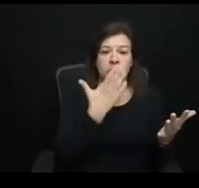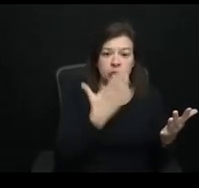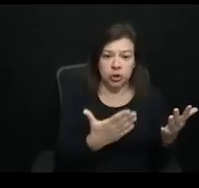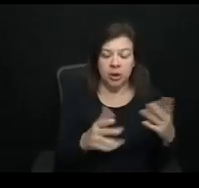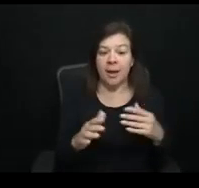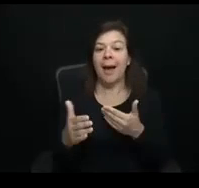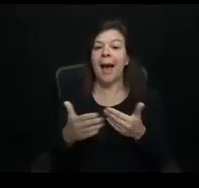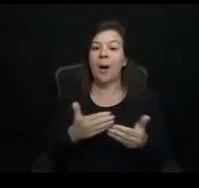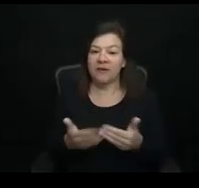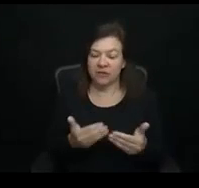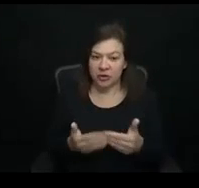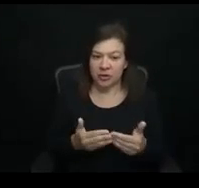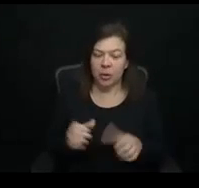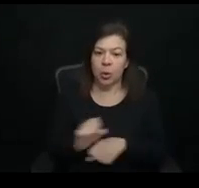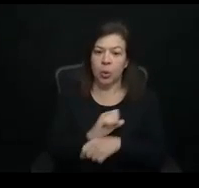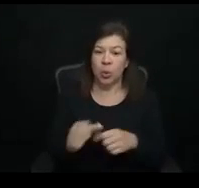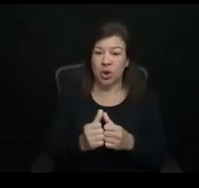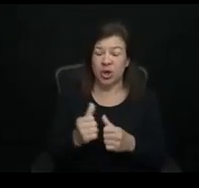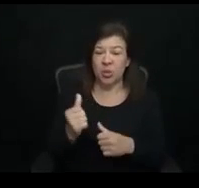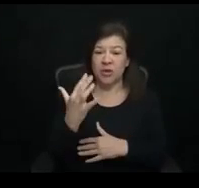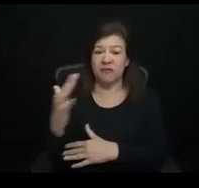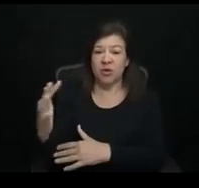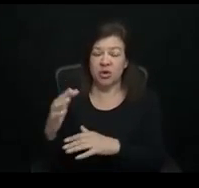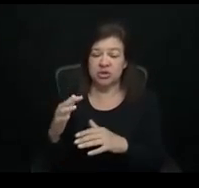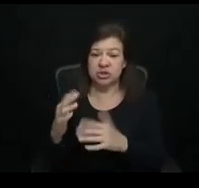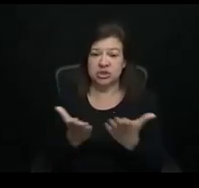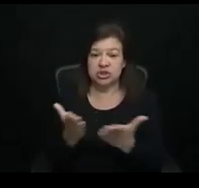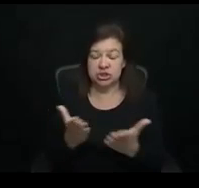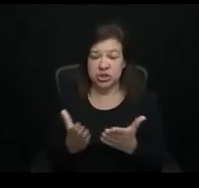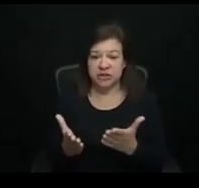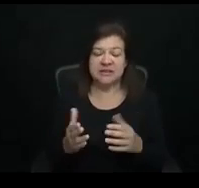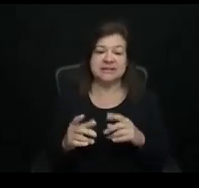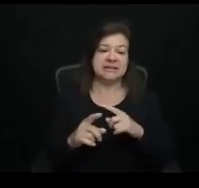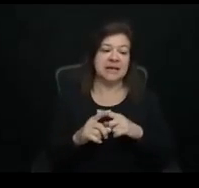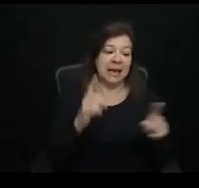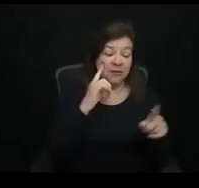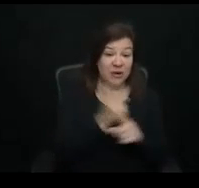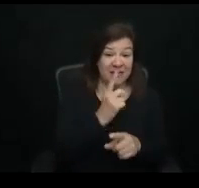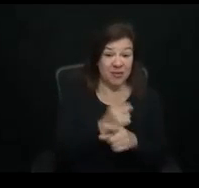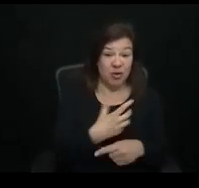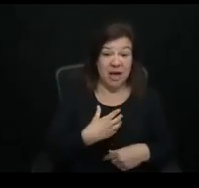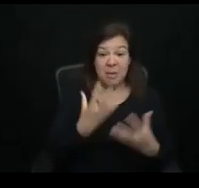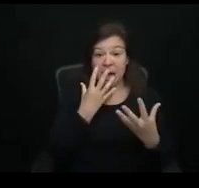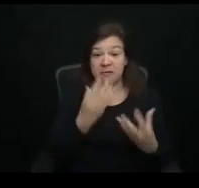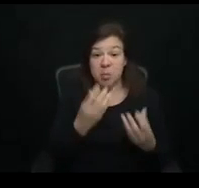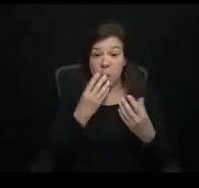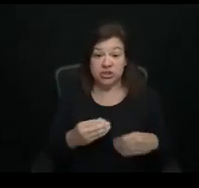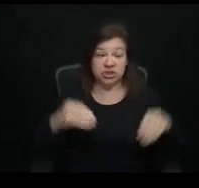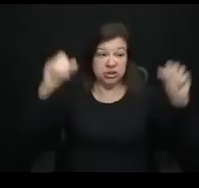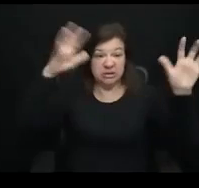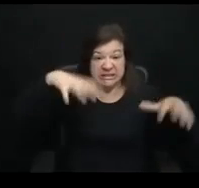that working with the Forest Service and the Bear team, and if we get the appropriate amount of moisture that will cause debris flows and other